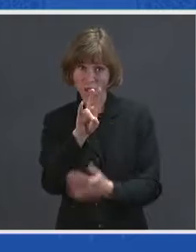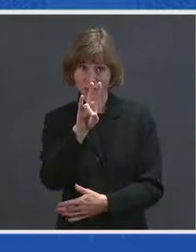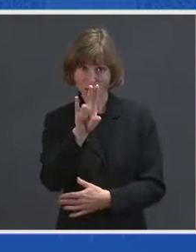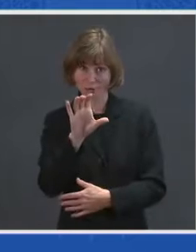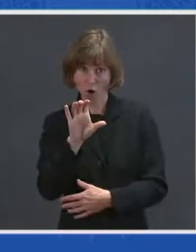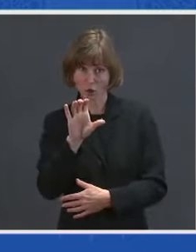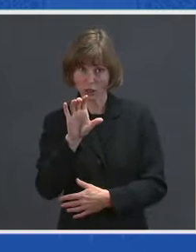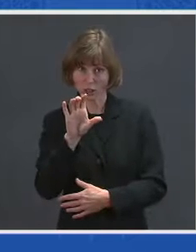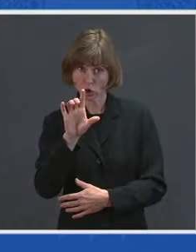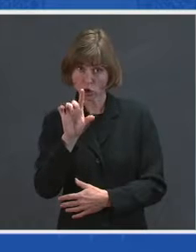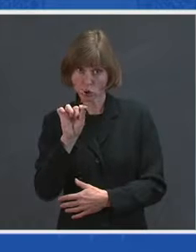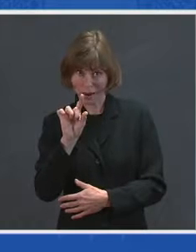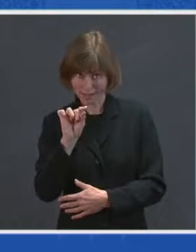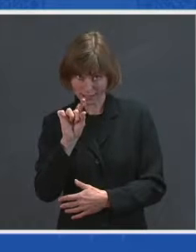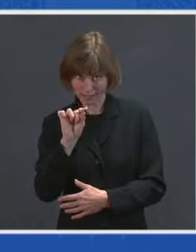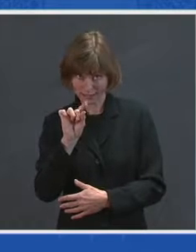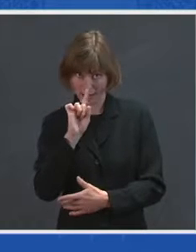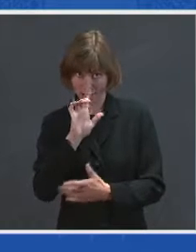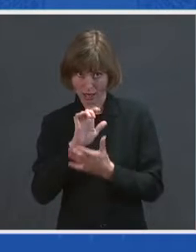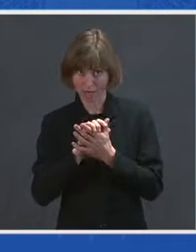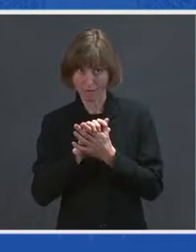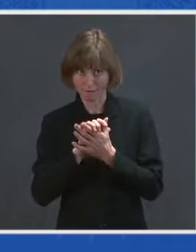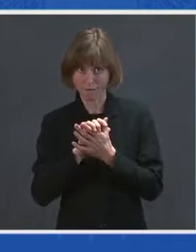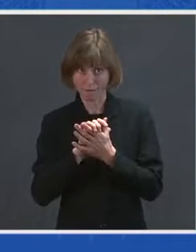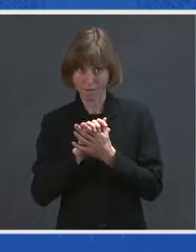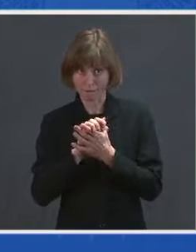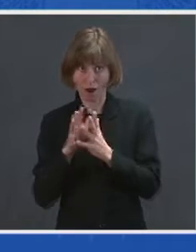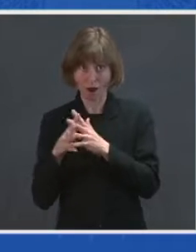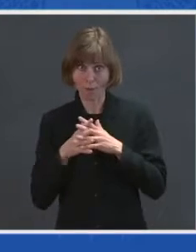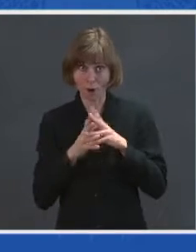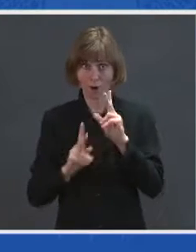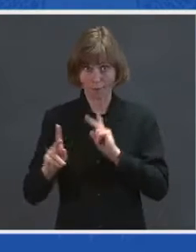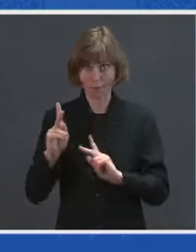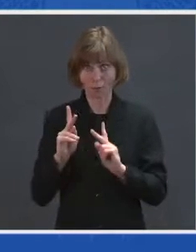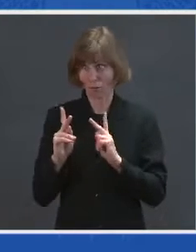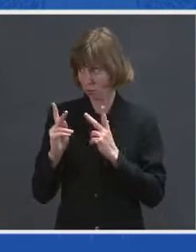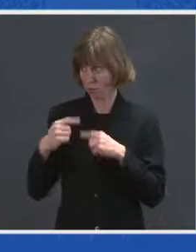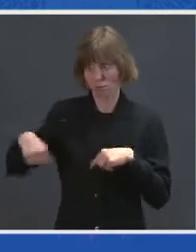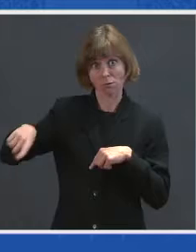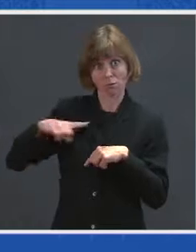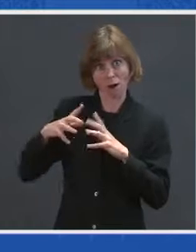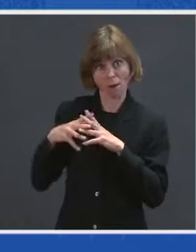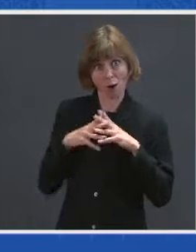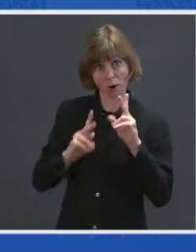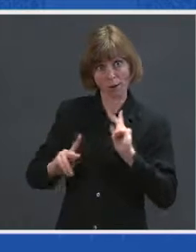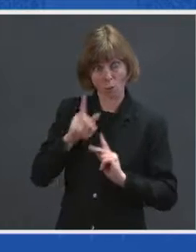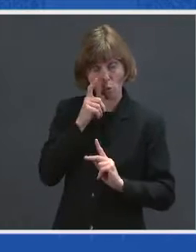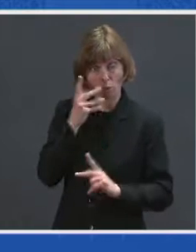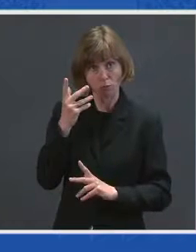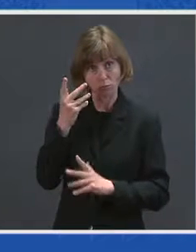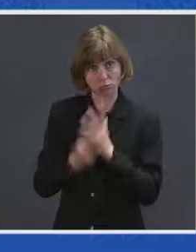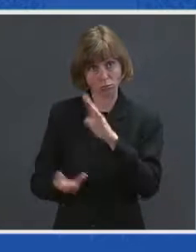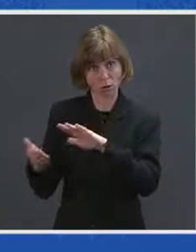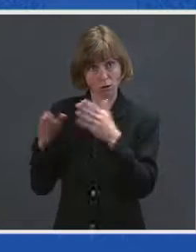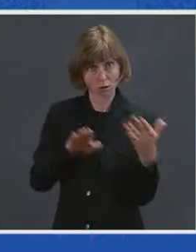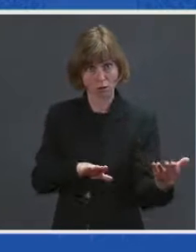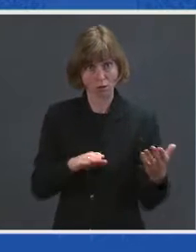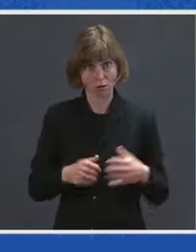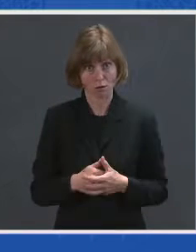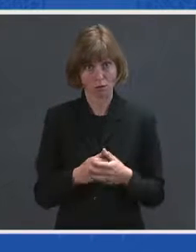518,720, I believe it was, Americans, fellow Americans have lost their lives, and more